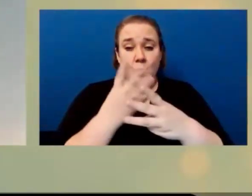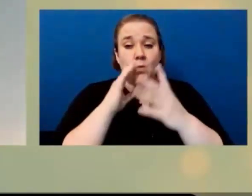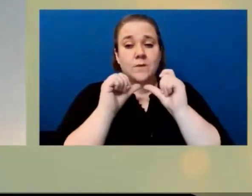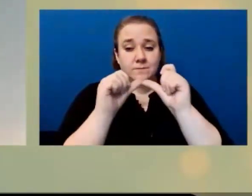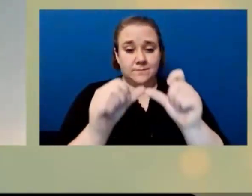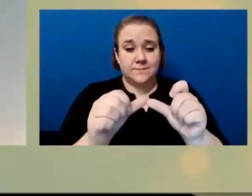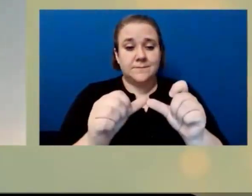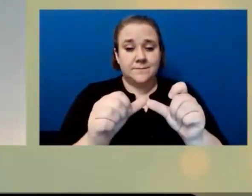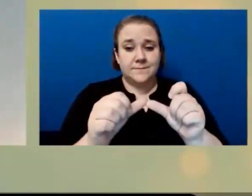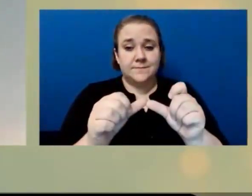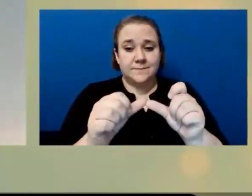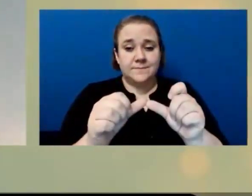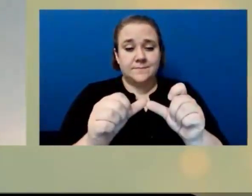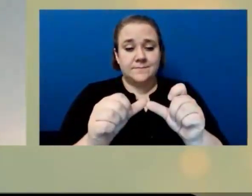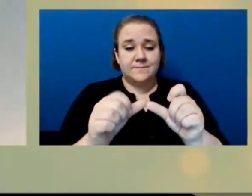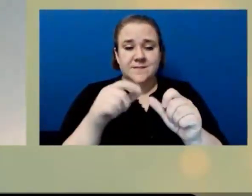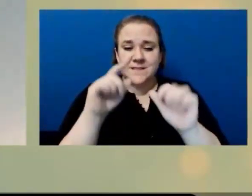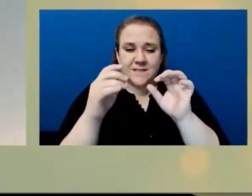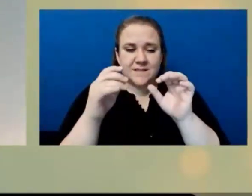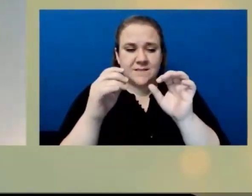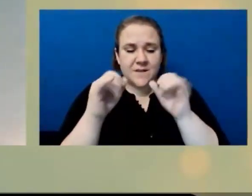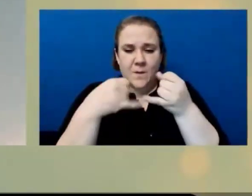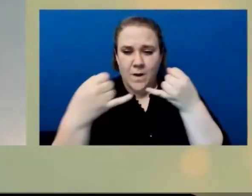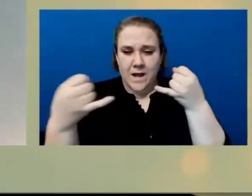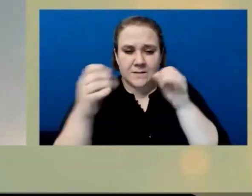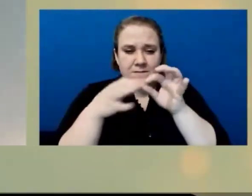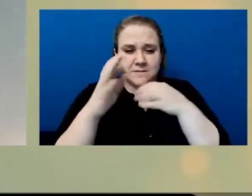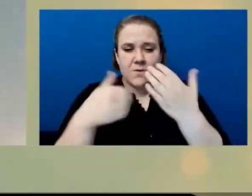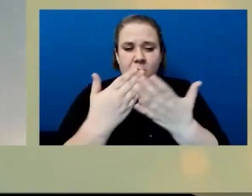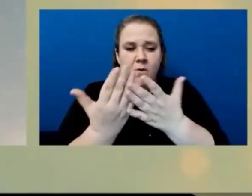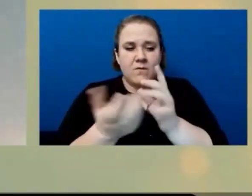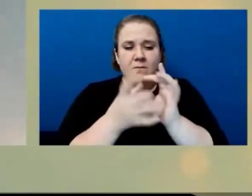pray, we promise, we proclaim,